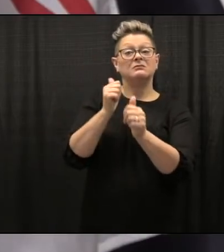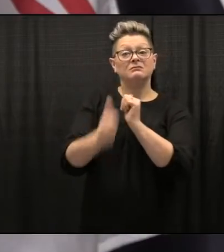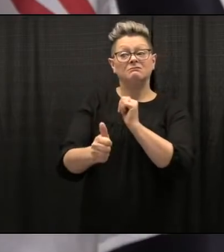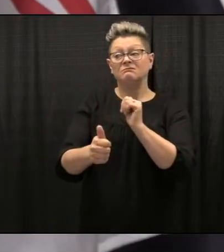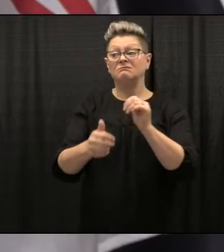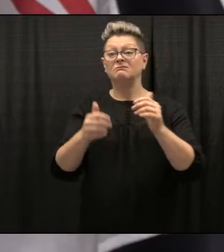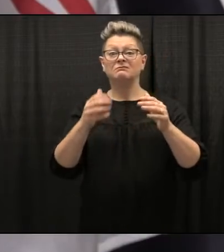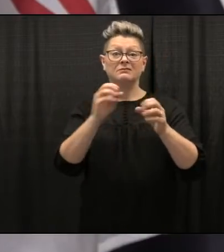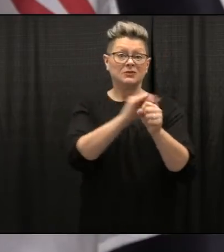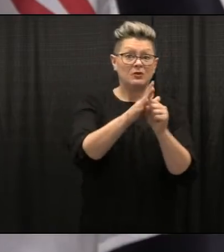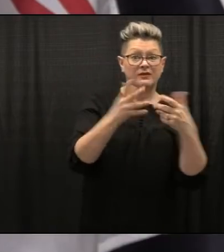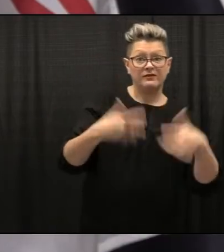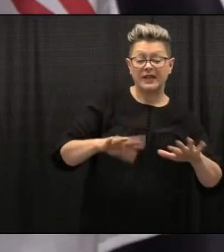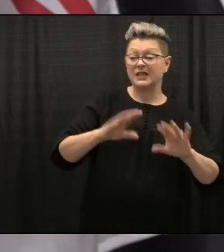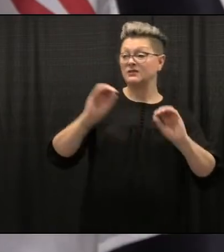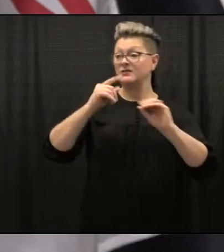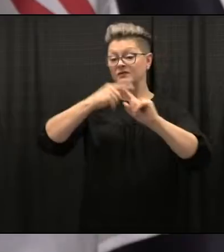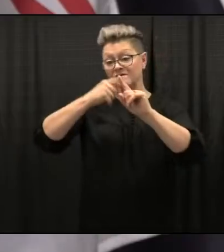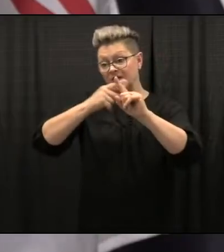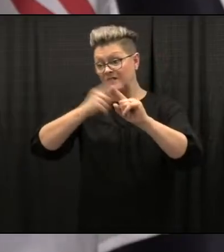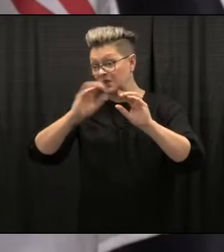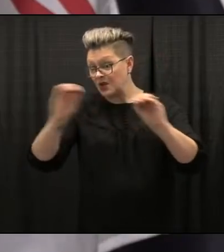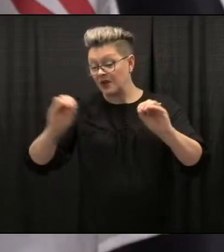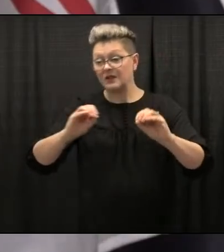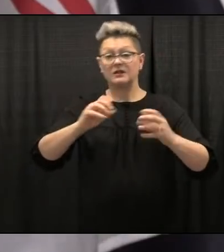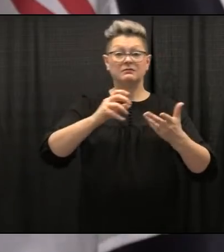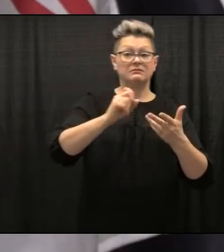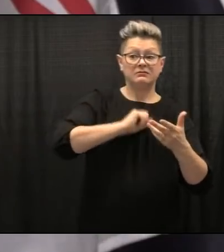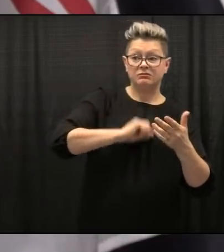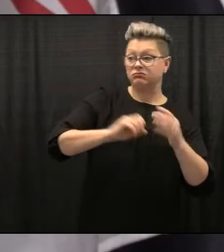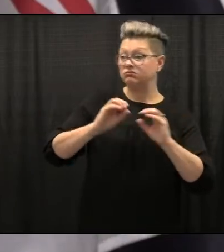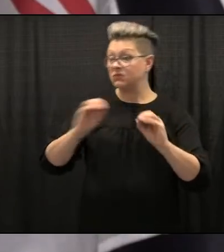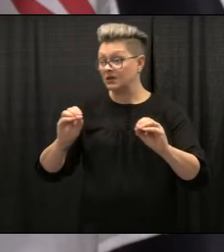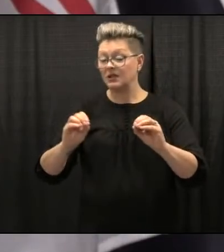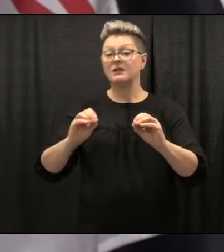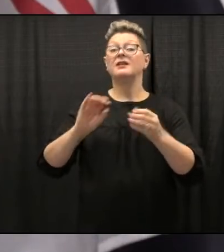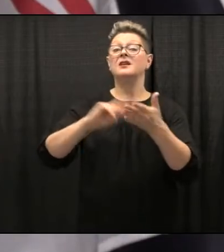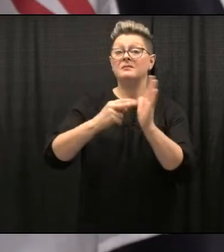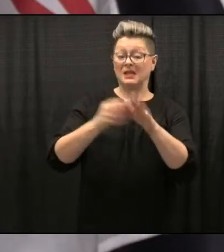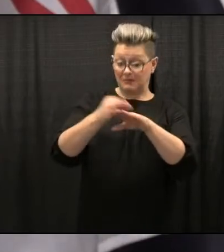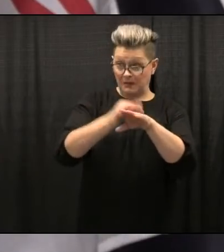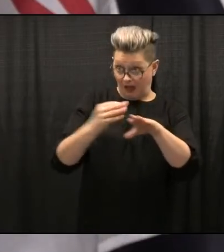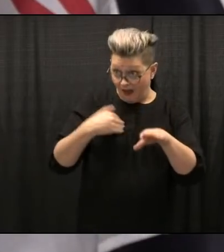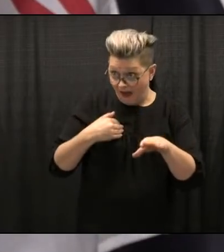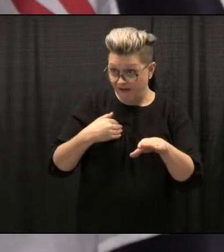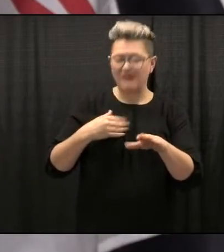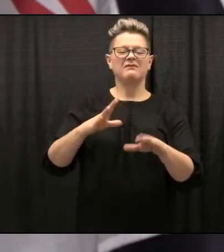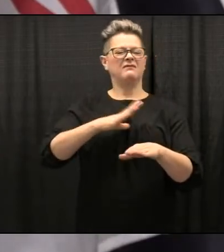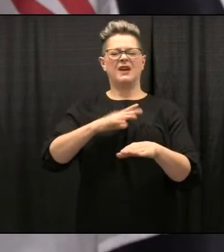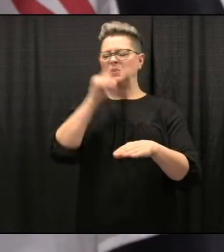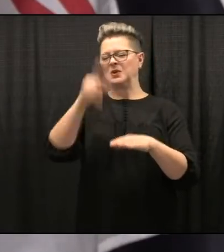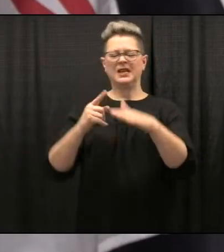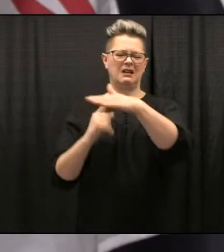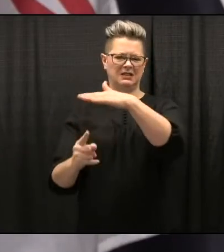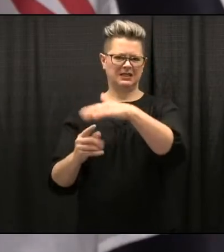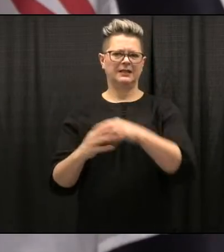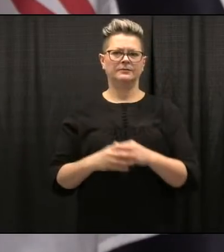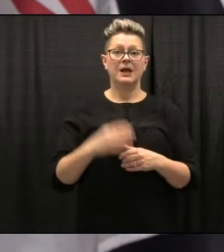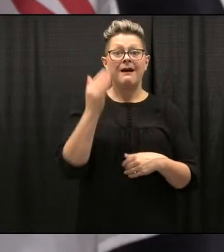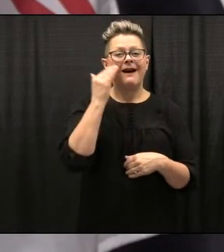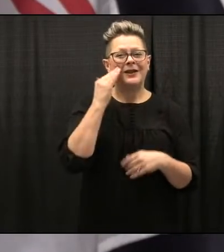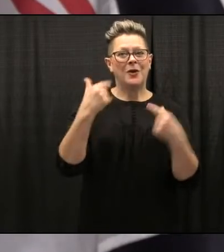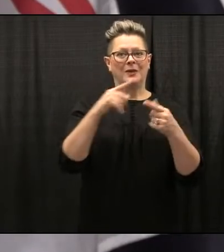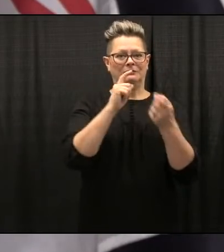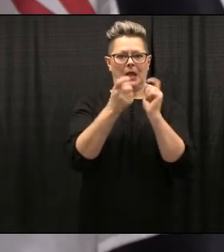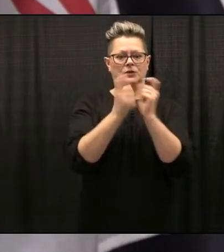improving symptoms and no fever do not have to isolate if they have these spots. They are not contagious. I know there are lots of details when we